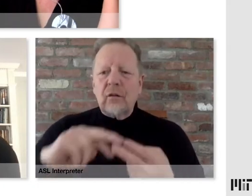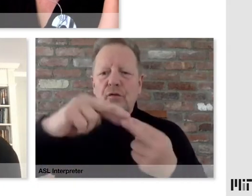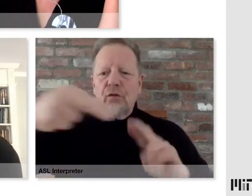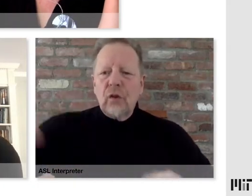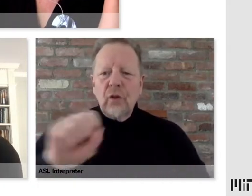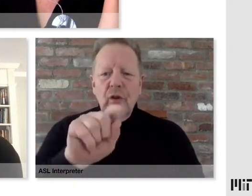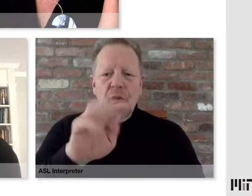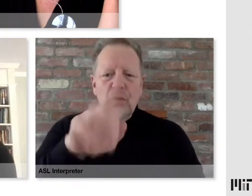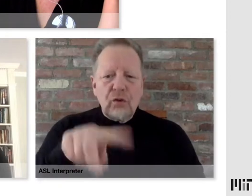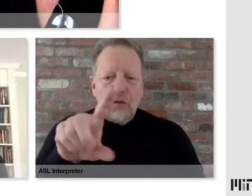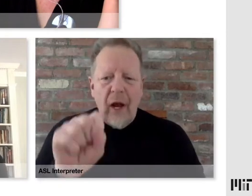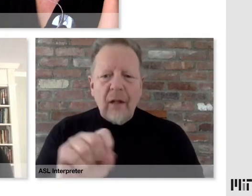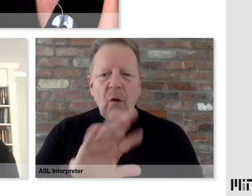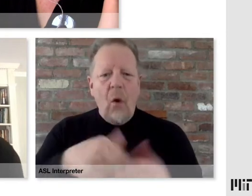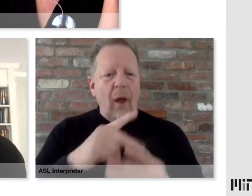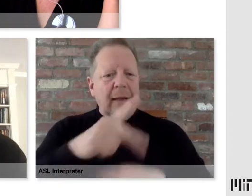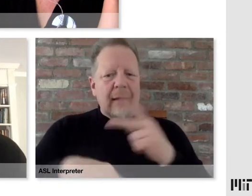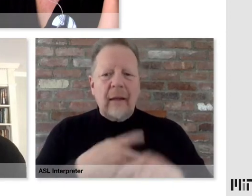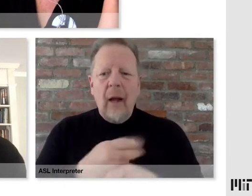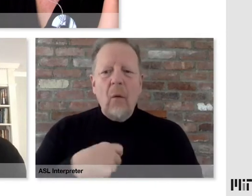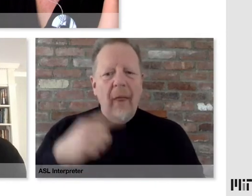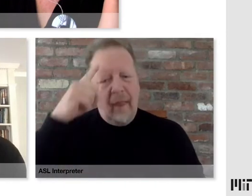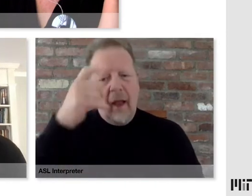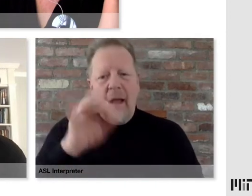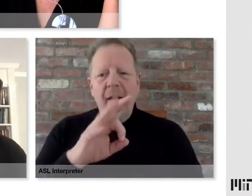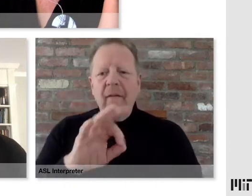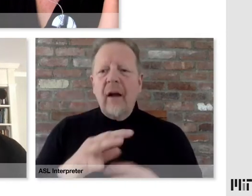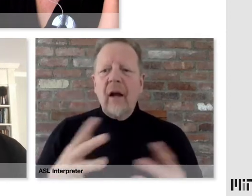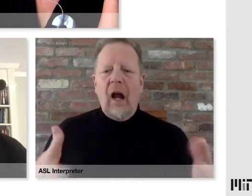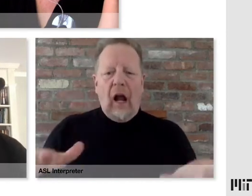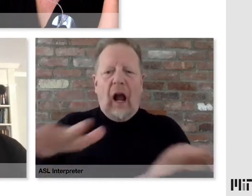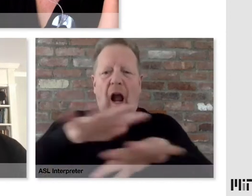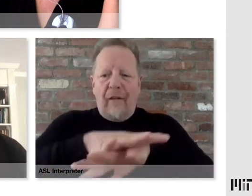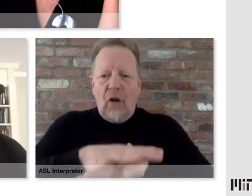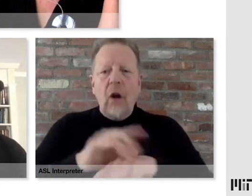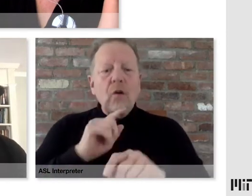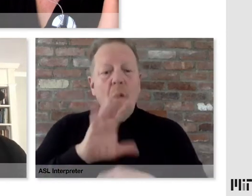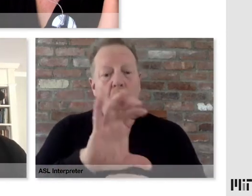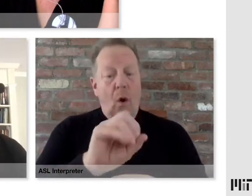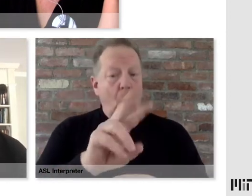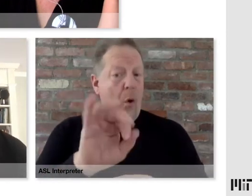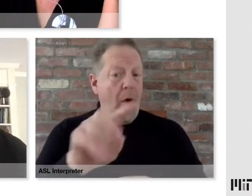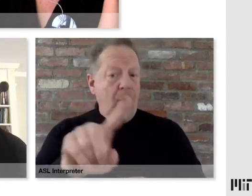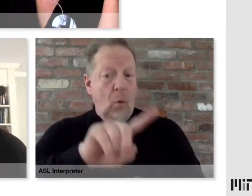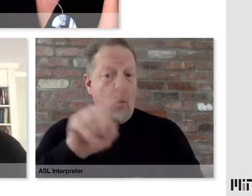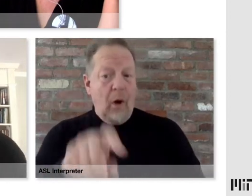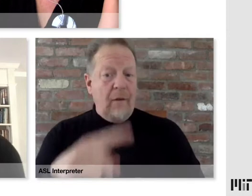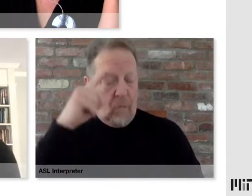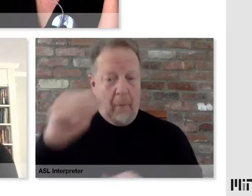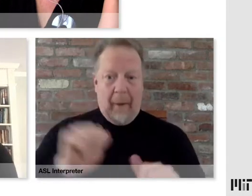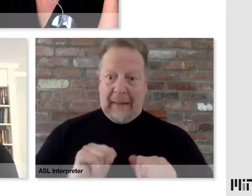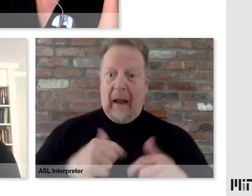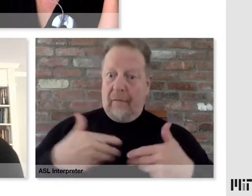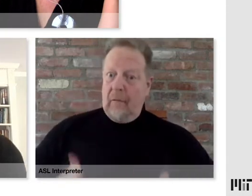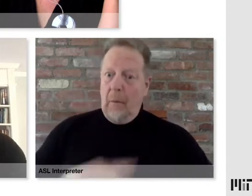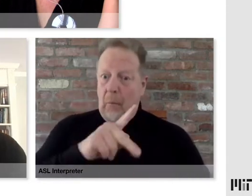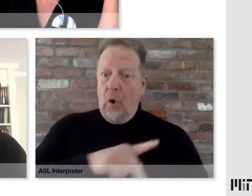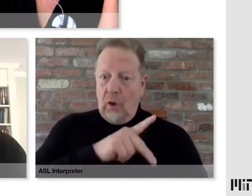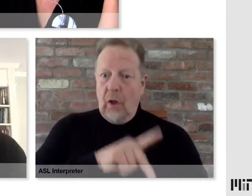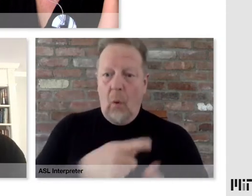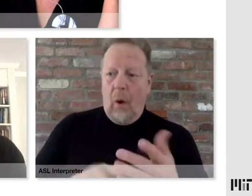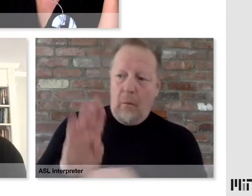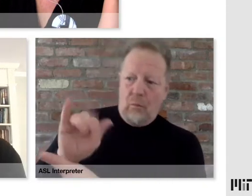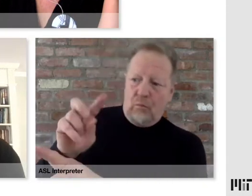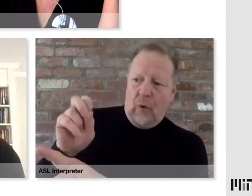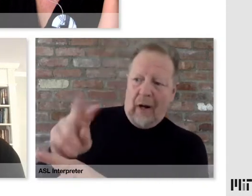pipes that we all used to think kind of converge. And so the COVID mm-hmm. question, for example, for me, right, from what Brandon has